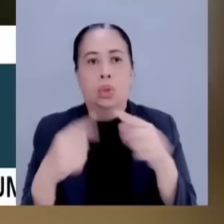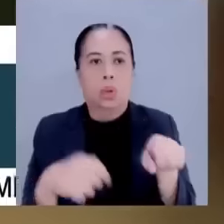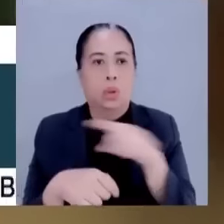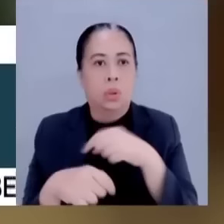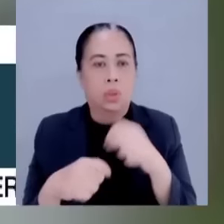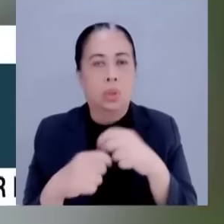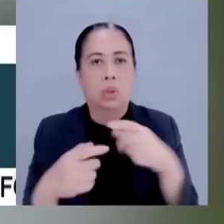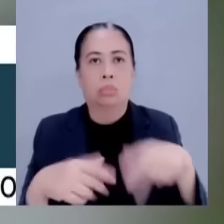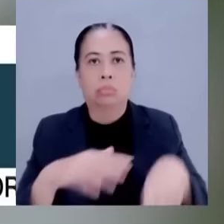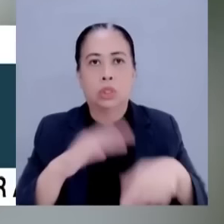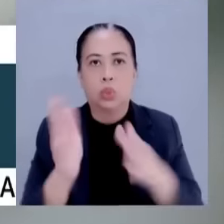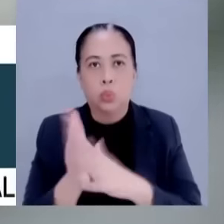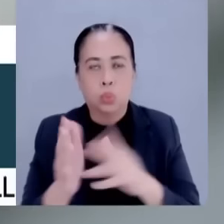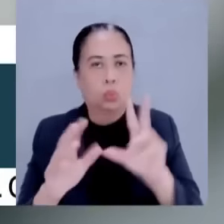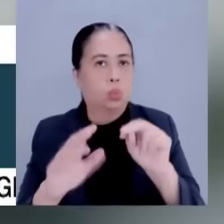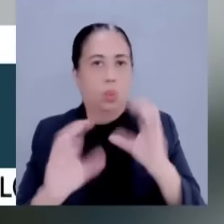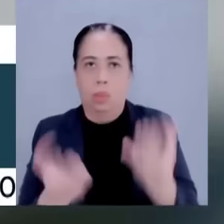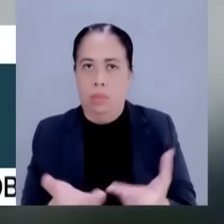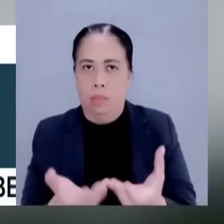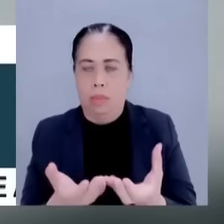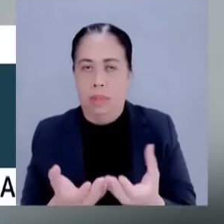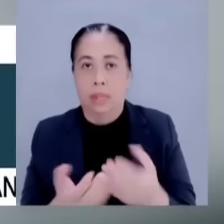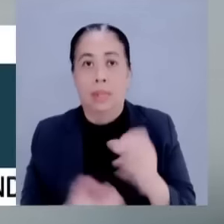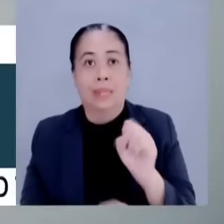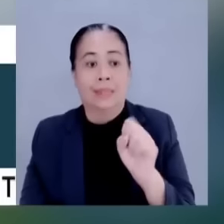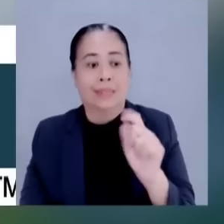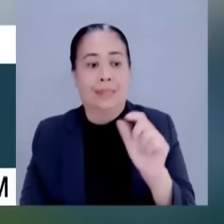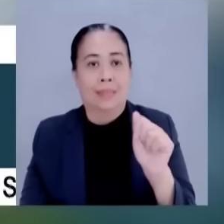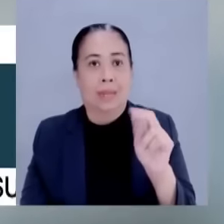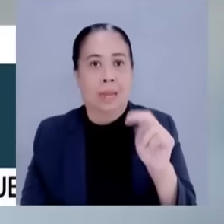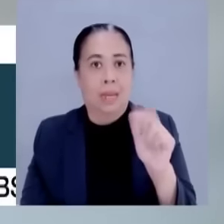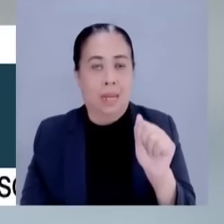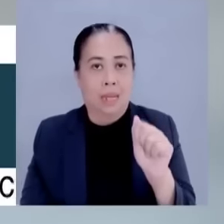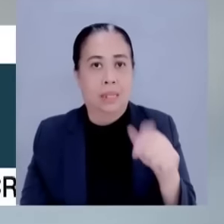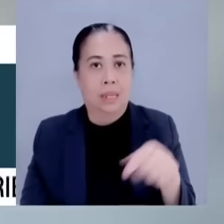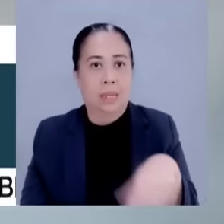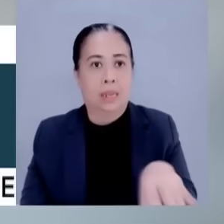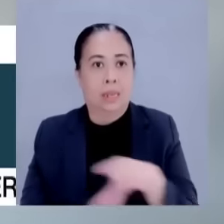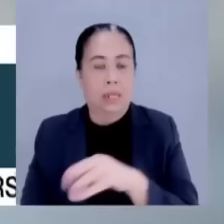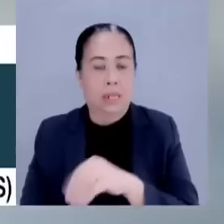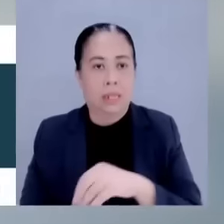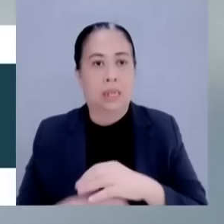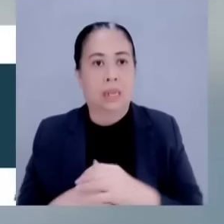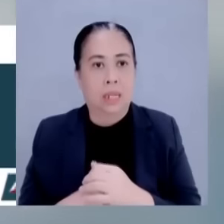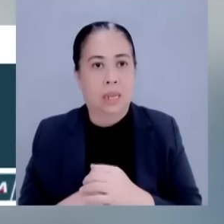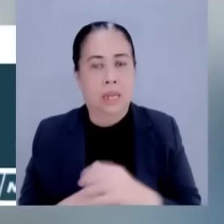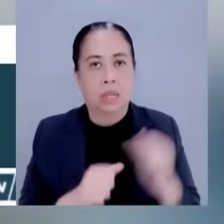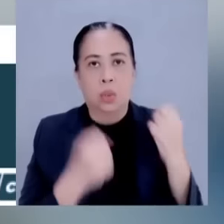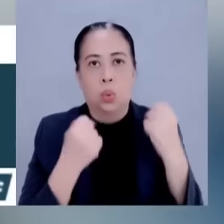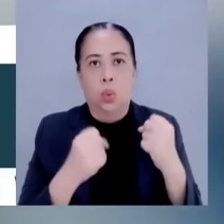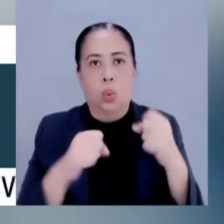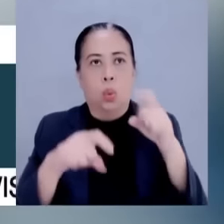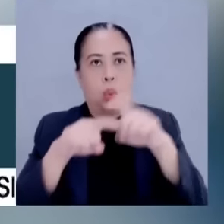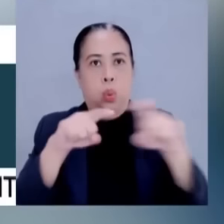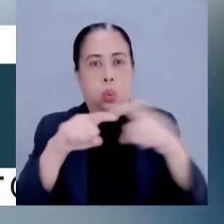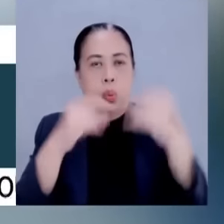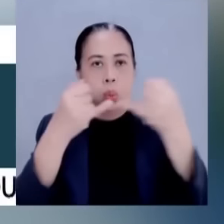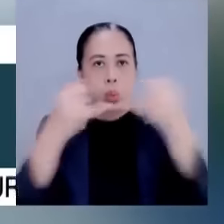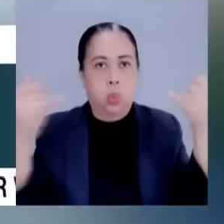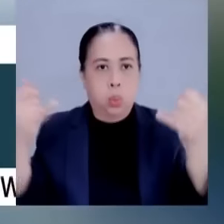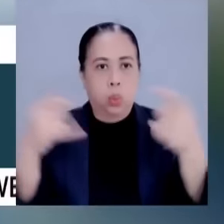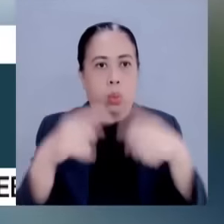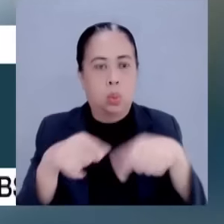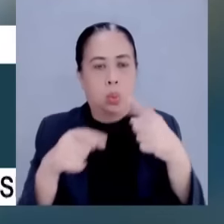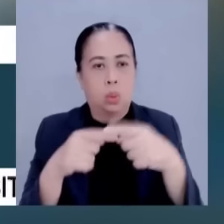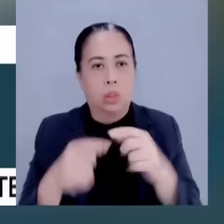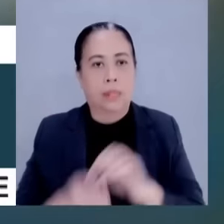to college. In Santa Ana, Cagayan, a man was declared dead on arrival after being struck by a power line while riding a motorcycle.